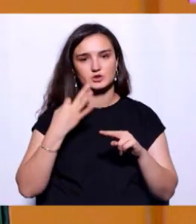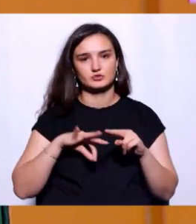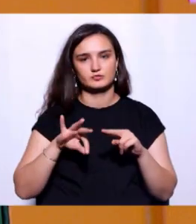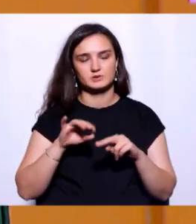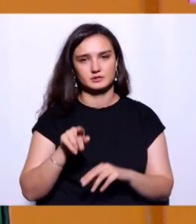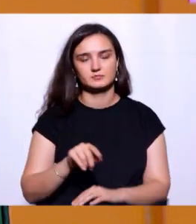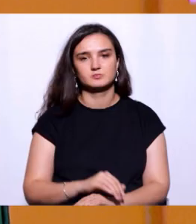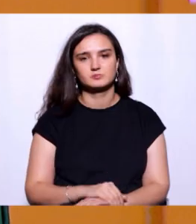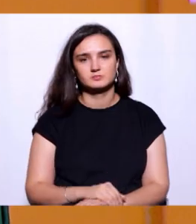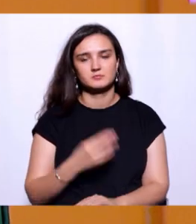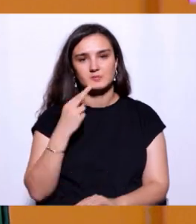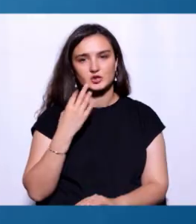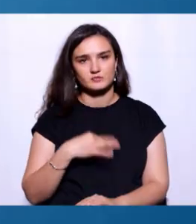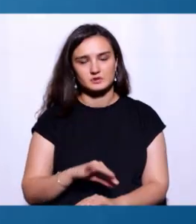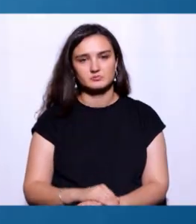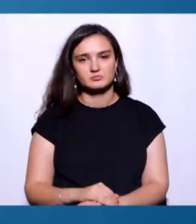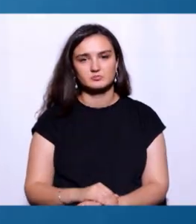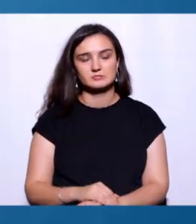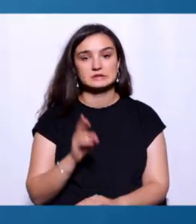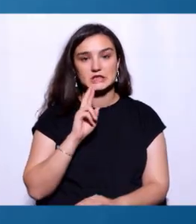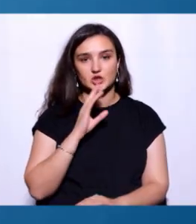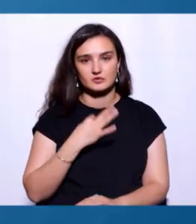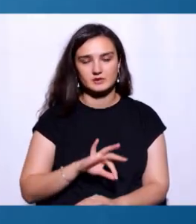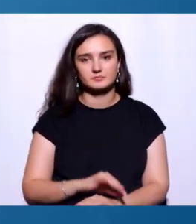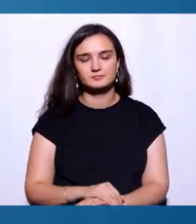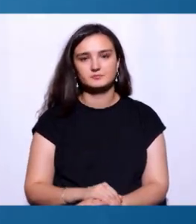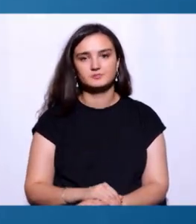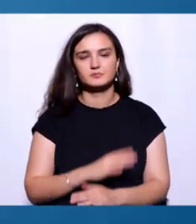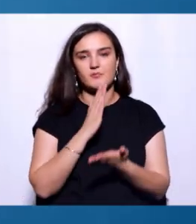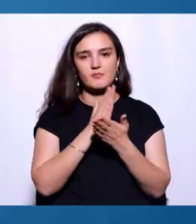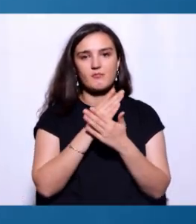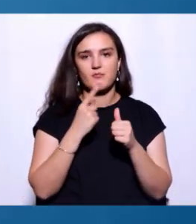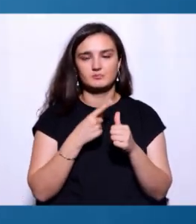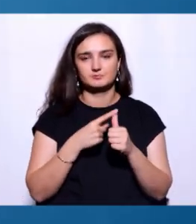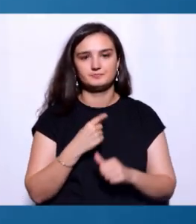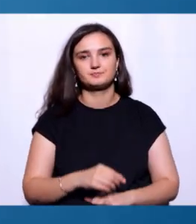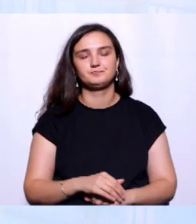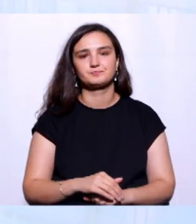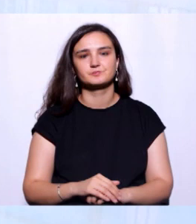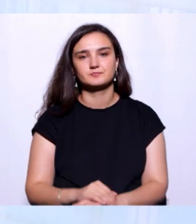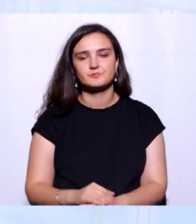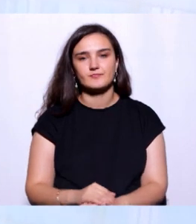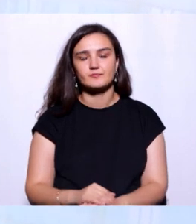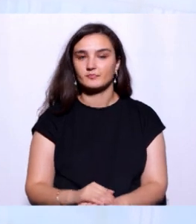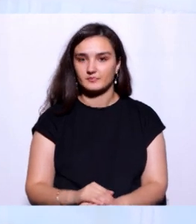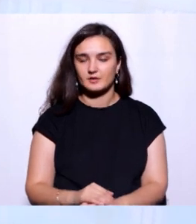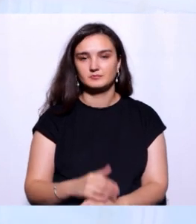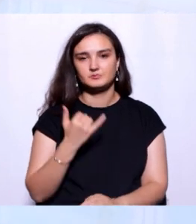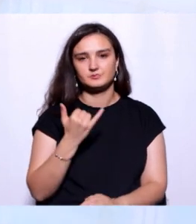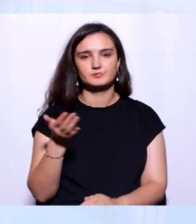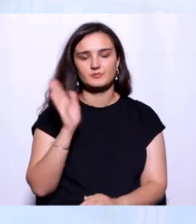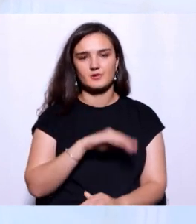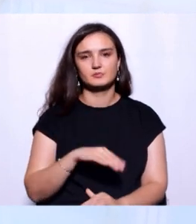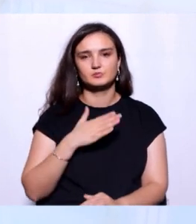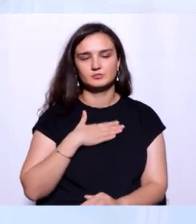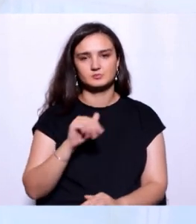noun. Bidzashvili, mamidashvili, deidashvili, arsebiti sakheli. So, now let's go